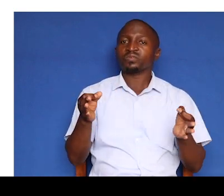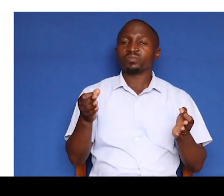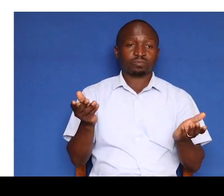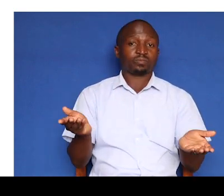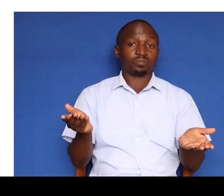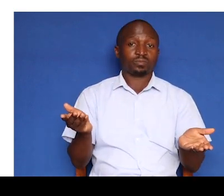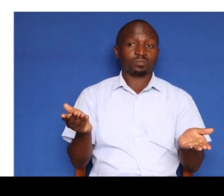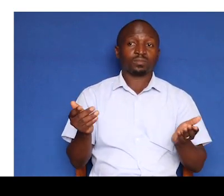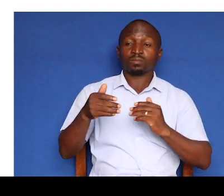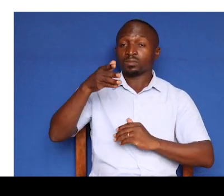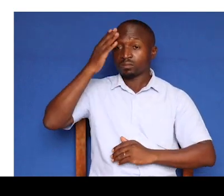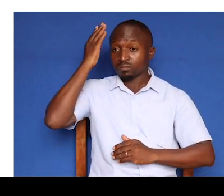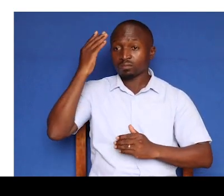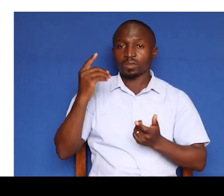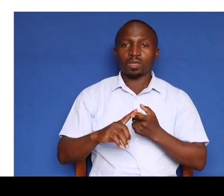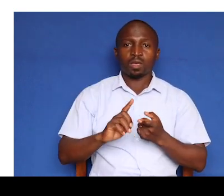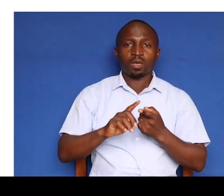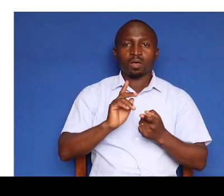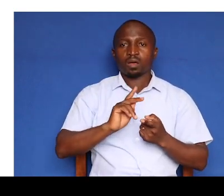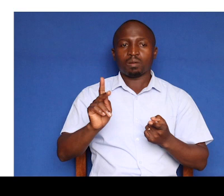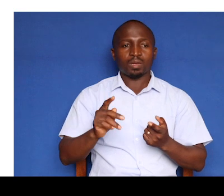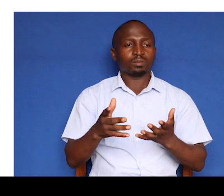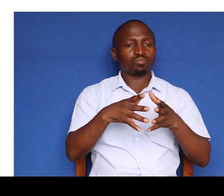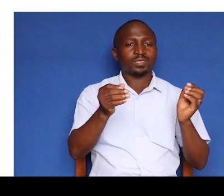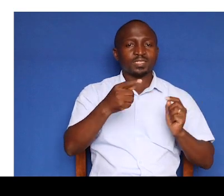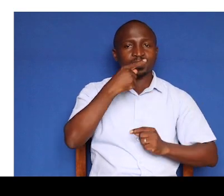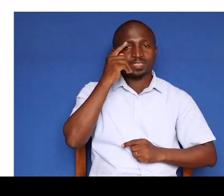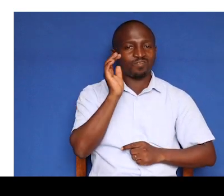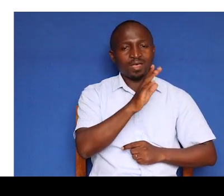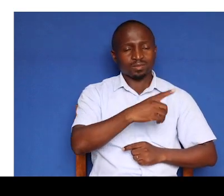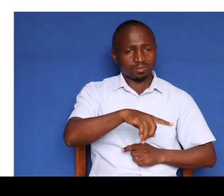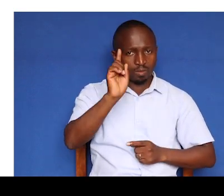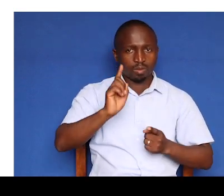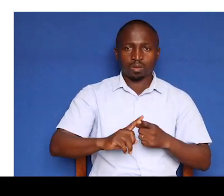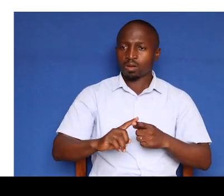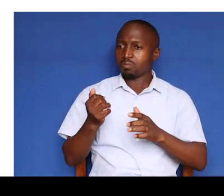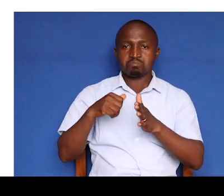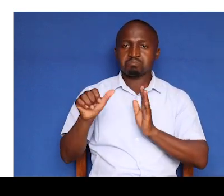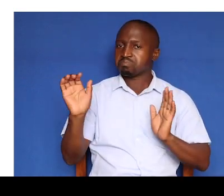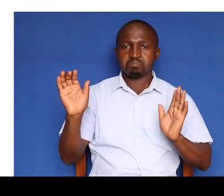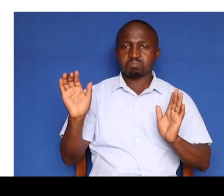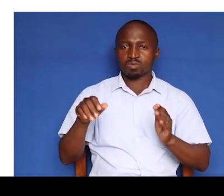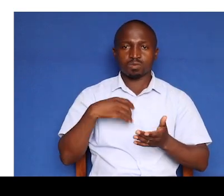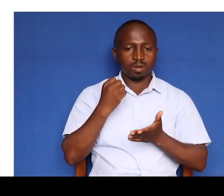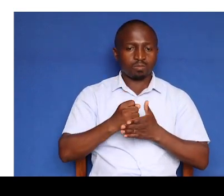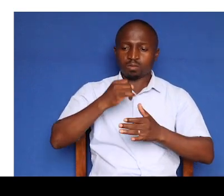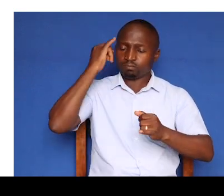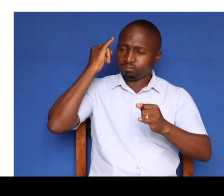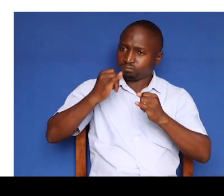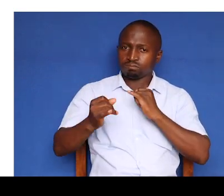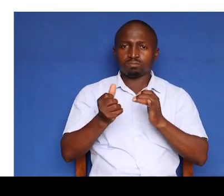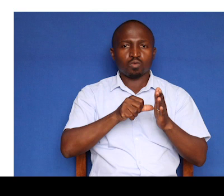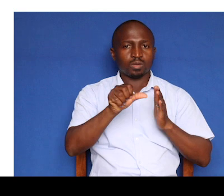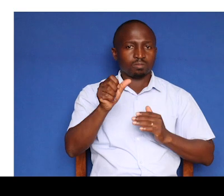even if the government loses its credibility. But reparation, it means to refuse to